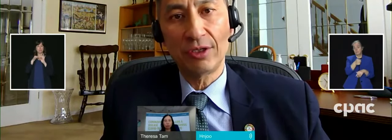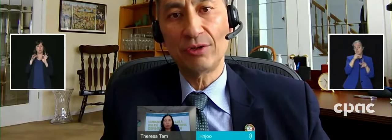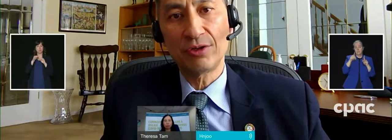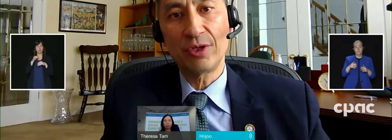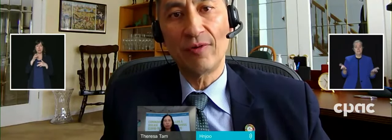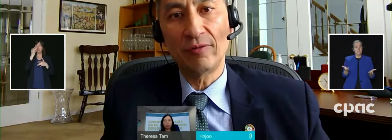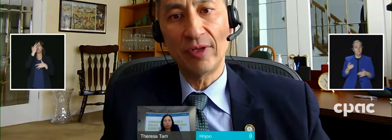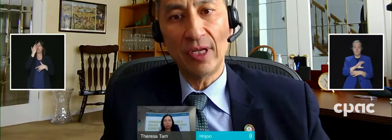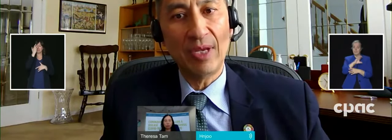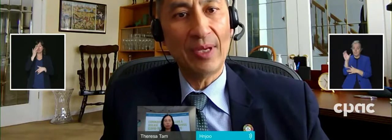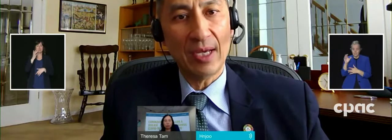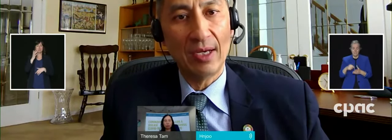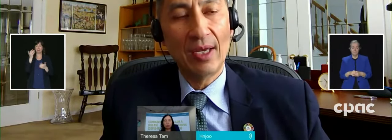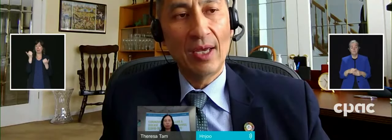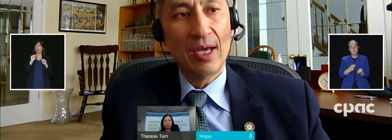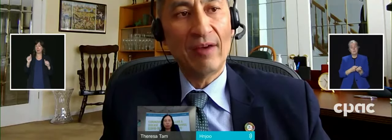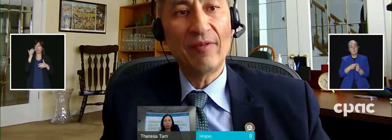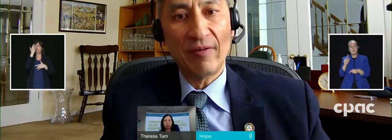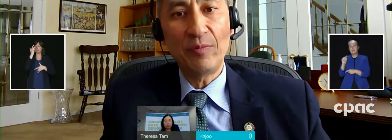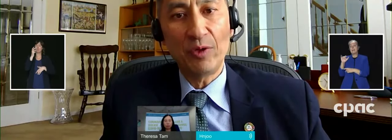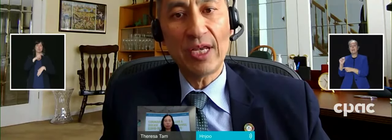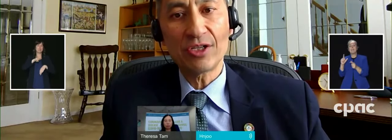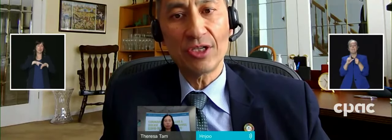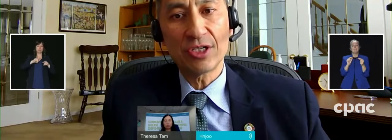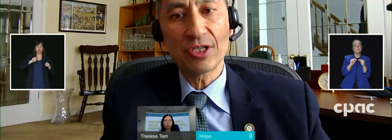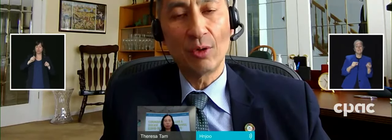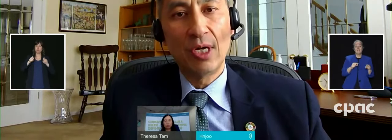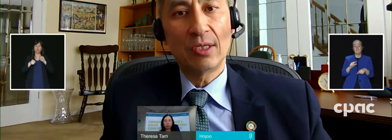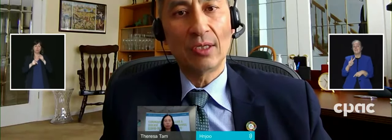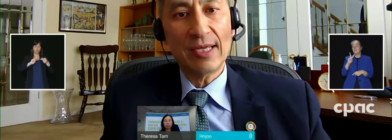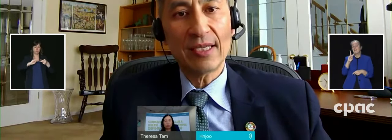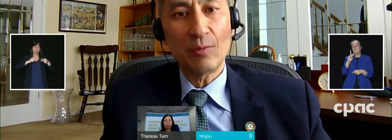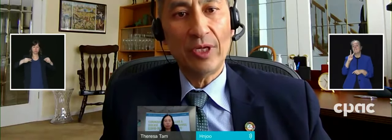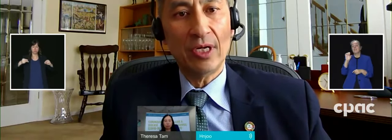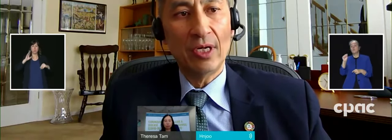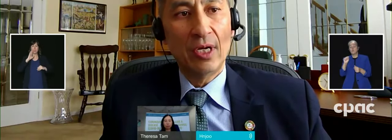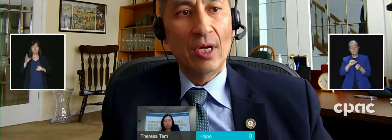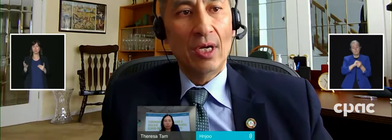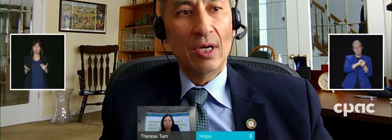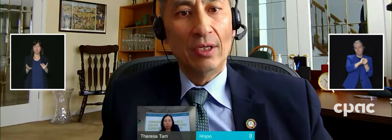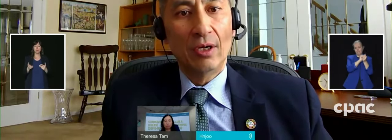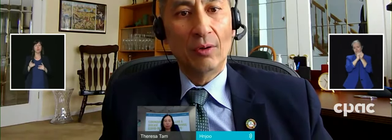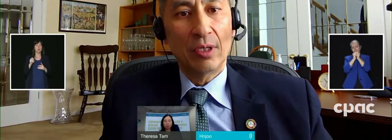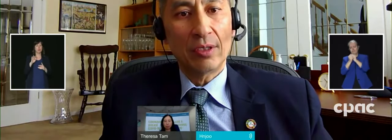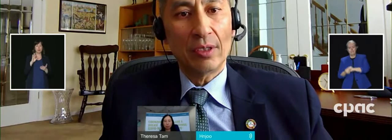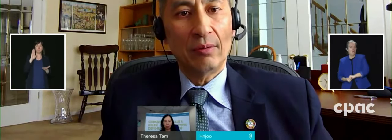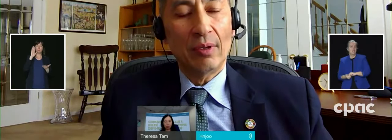naturally continues to evolve and maybe have mutations. So the less that we,